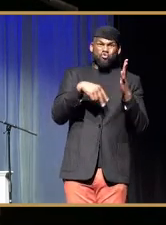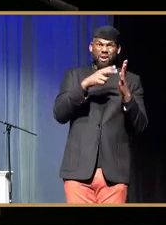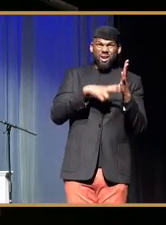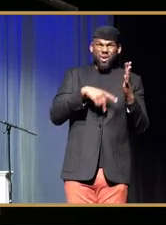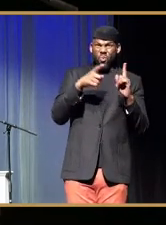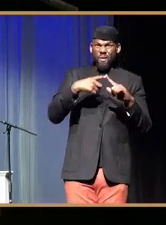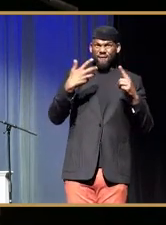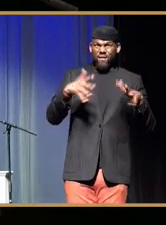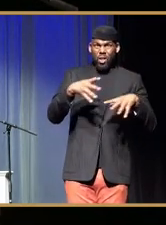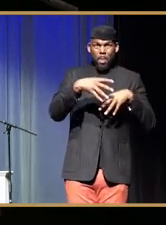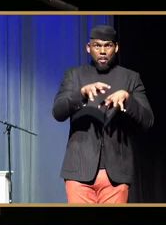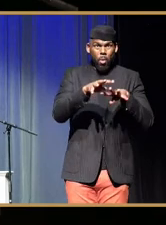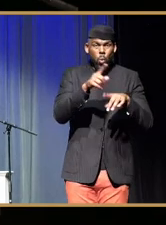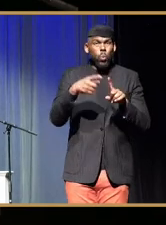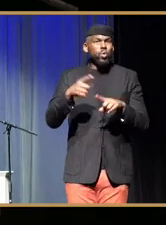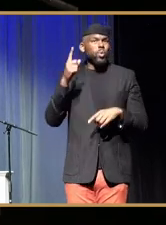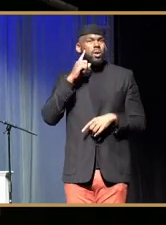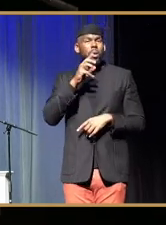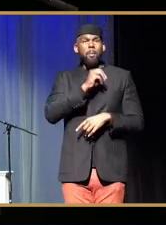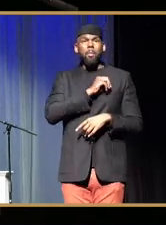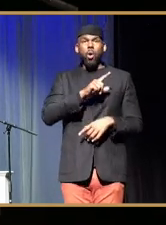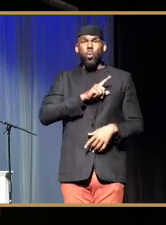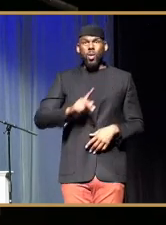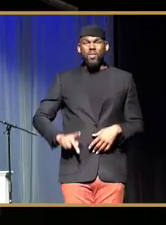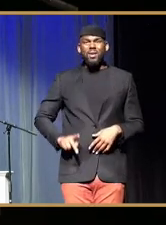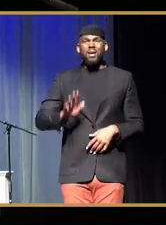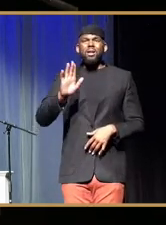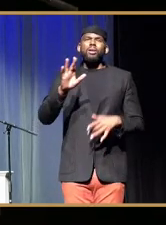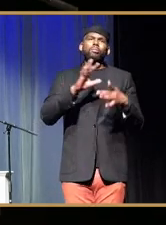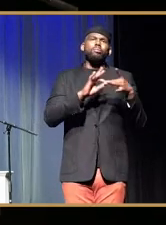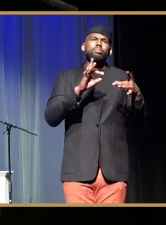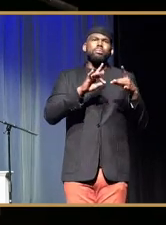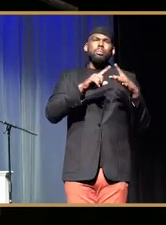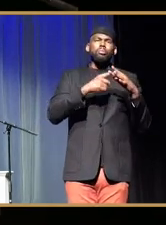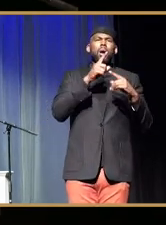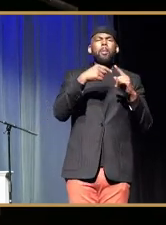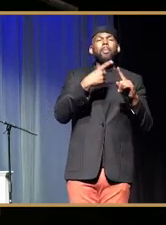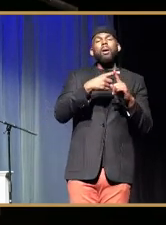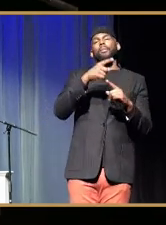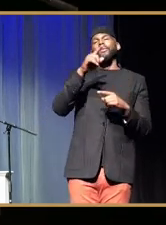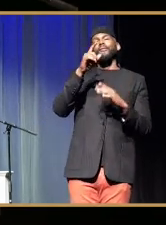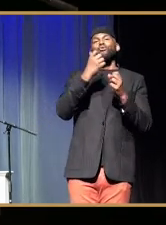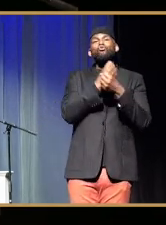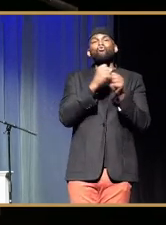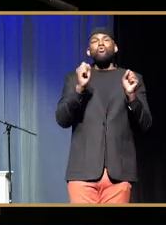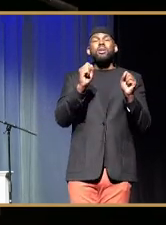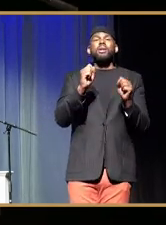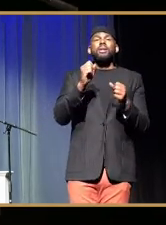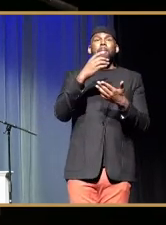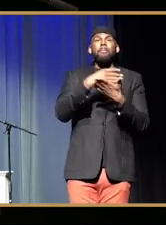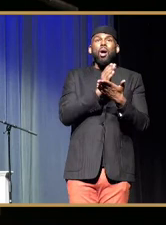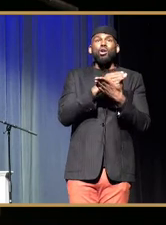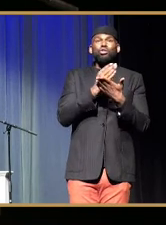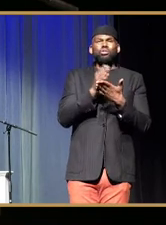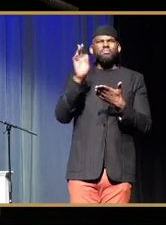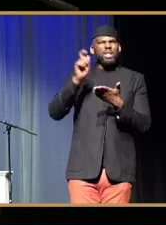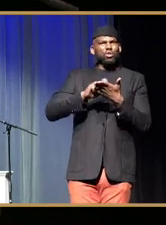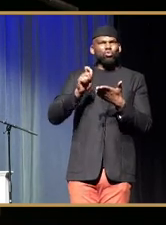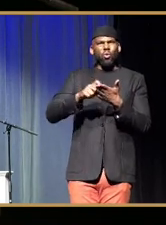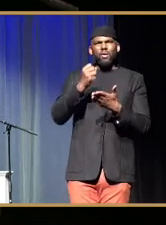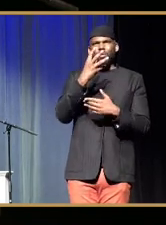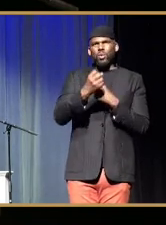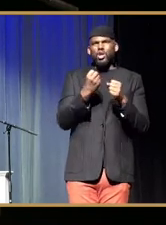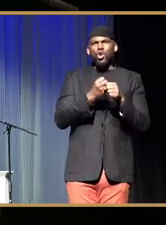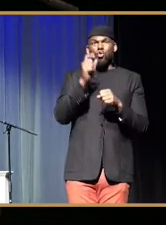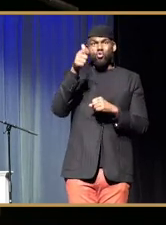march. When we hear Dr. King's prologue to the freedom budget that he wrote a few years later,